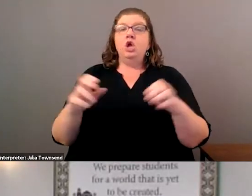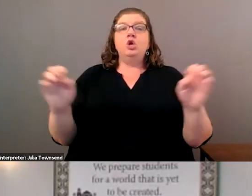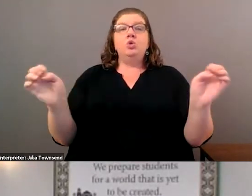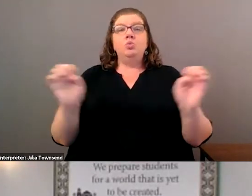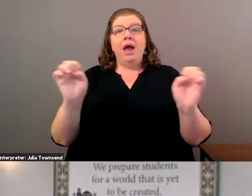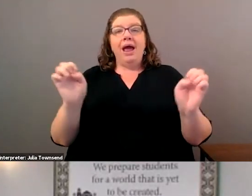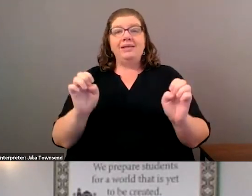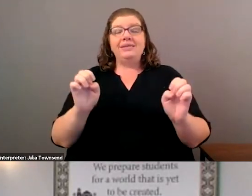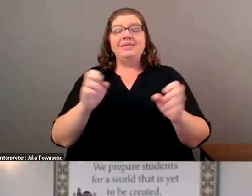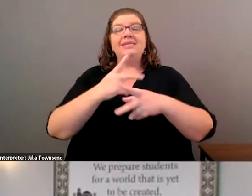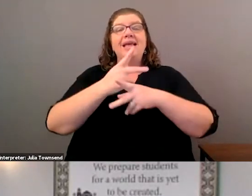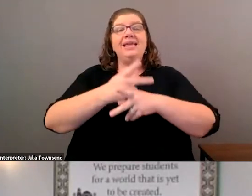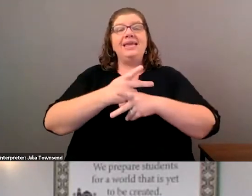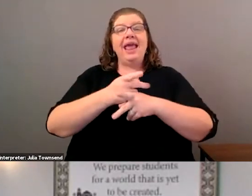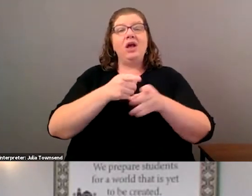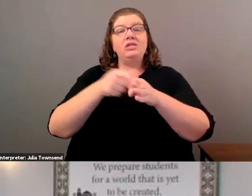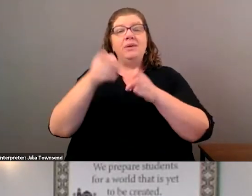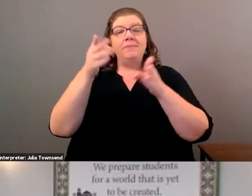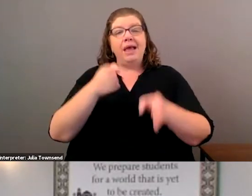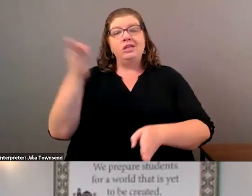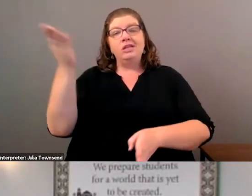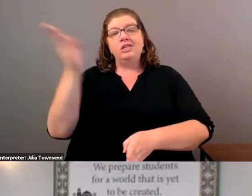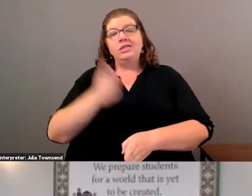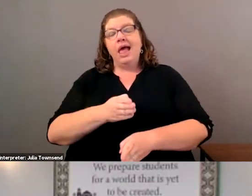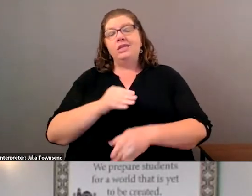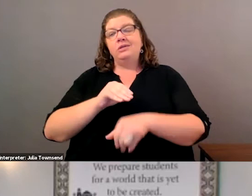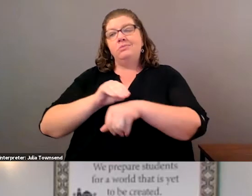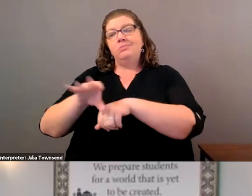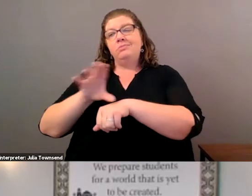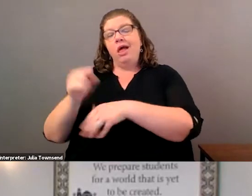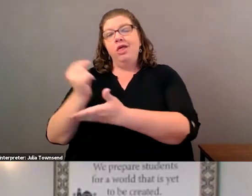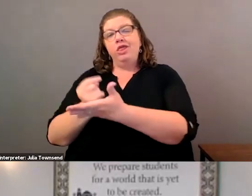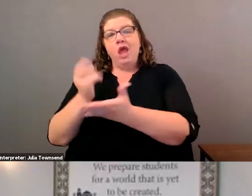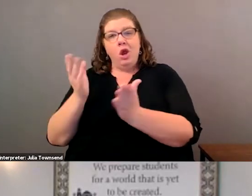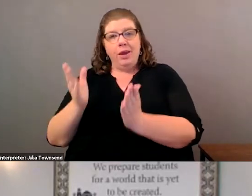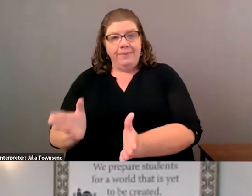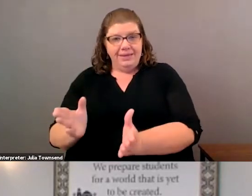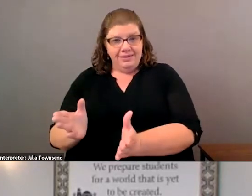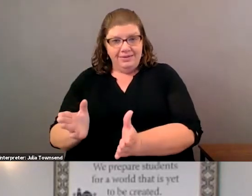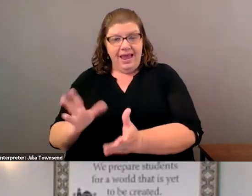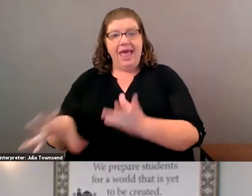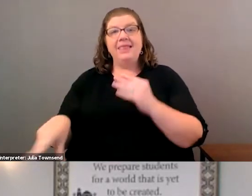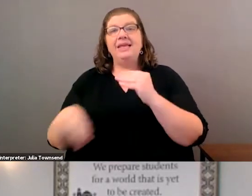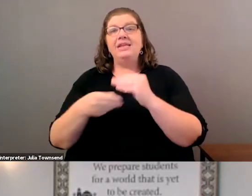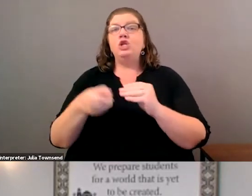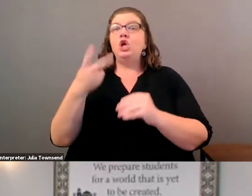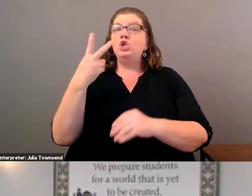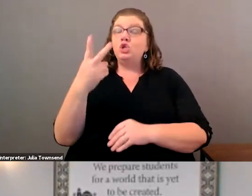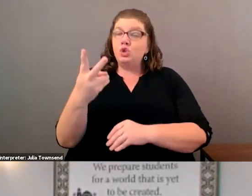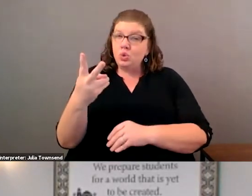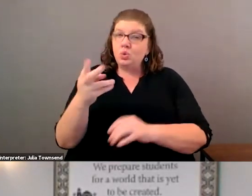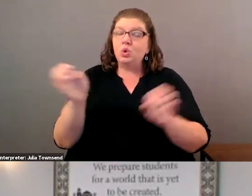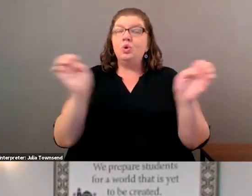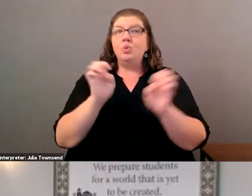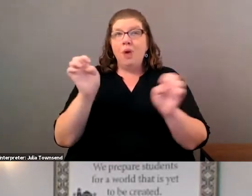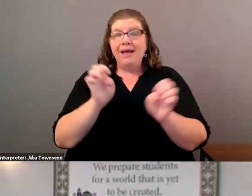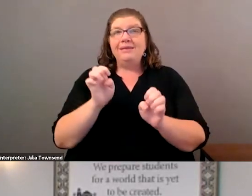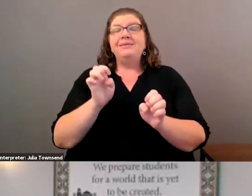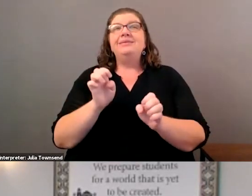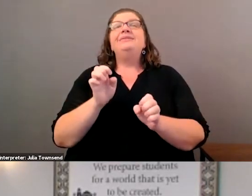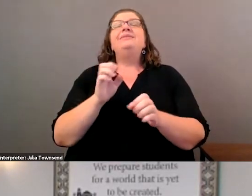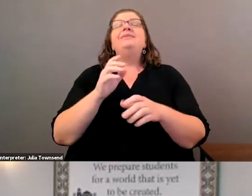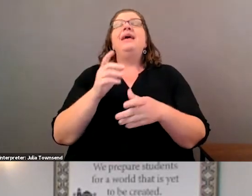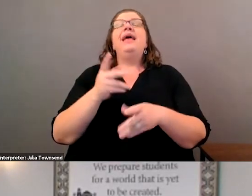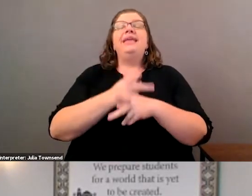Care Specialist / Therapist, and the addition of 2 Crisis Care Specialist Therapist